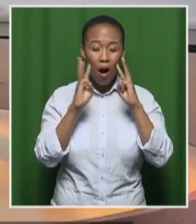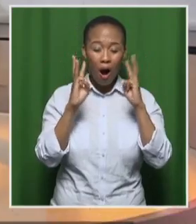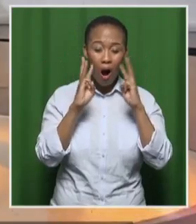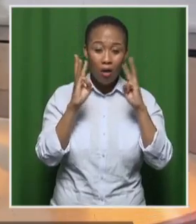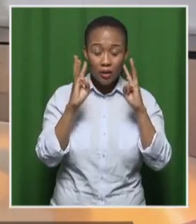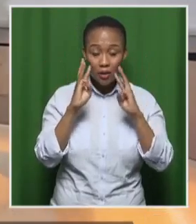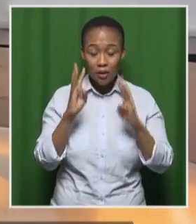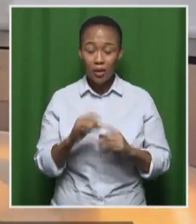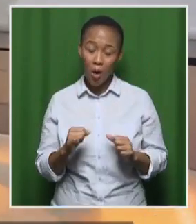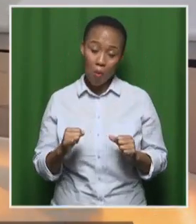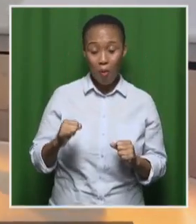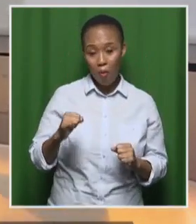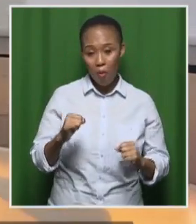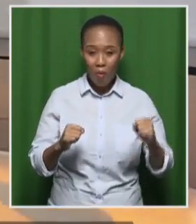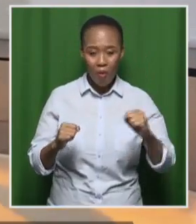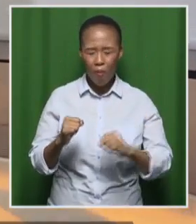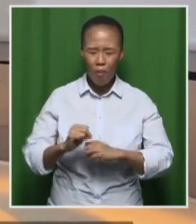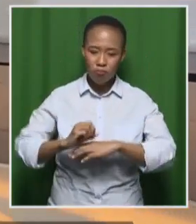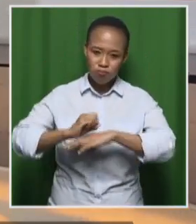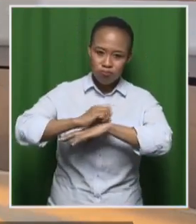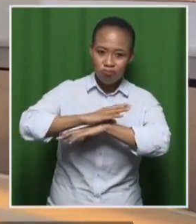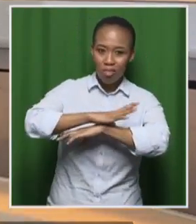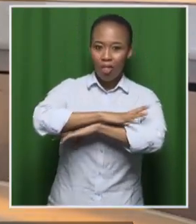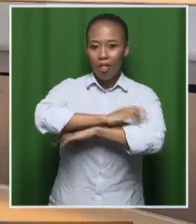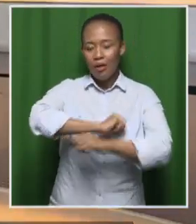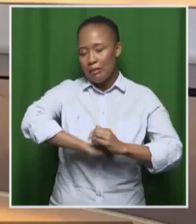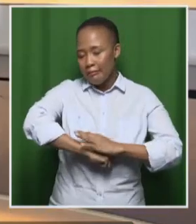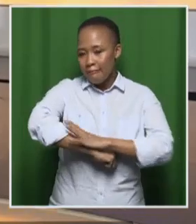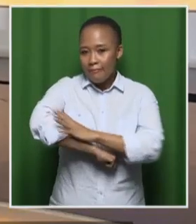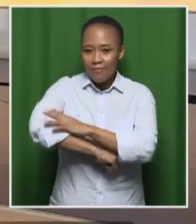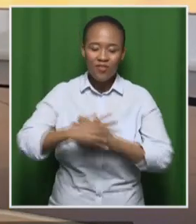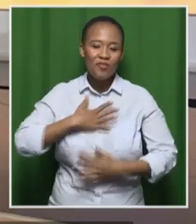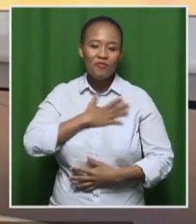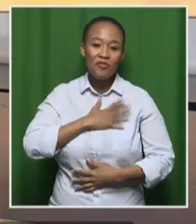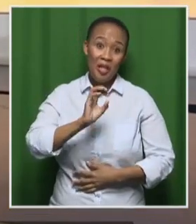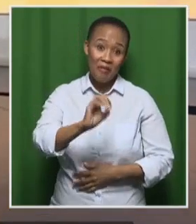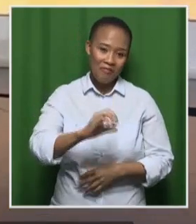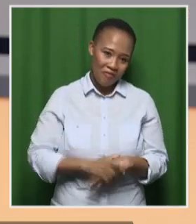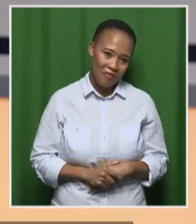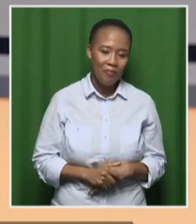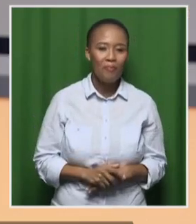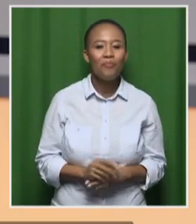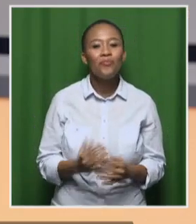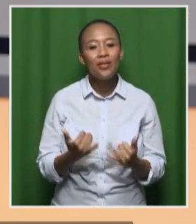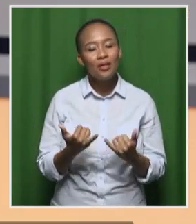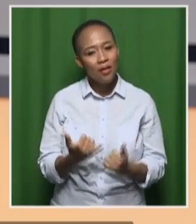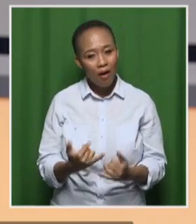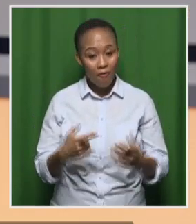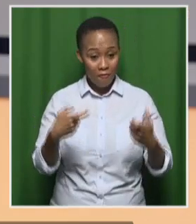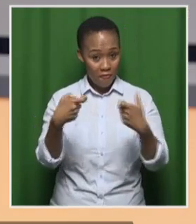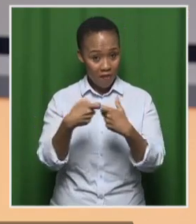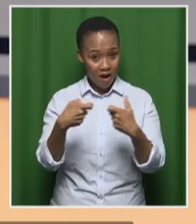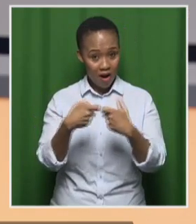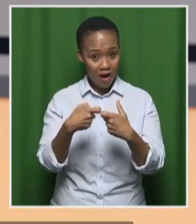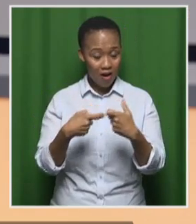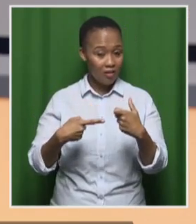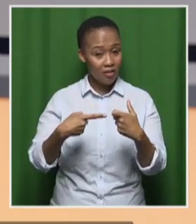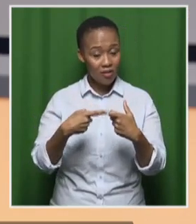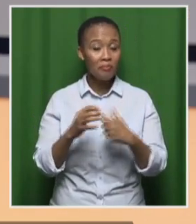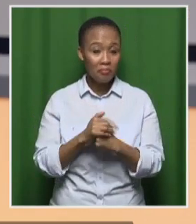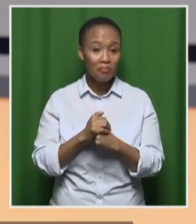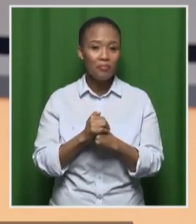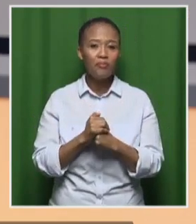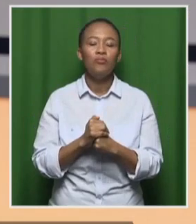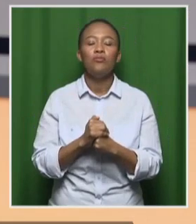emotions and great moments for South African boxing. Let's go through the moments and the build up to that fight eventually, because we look at